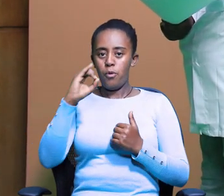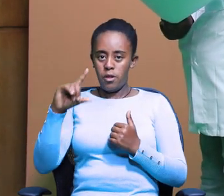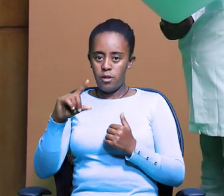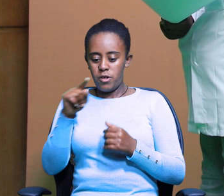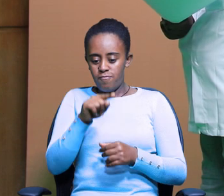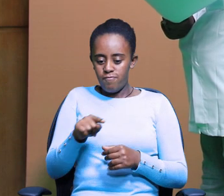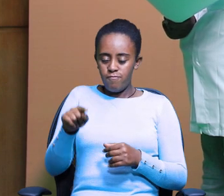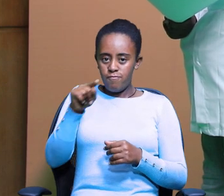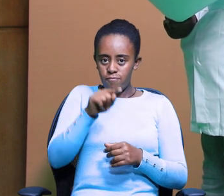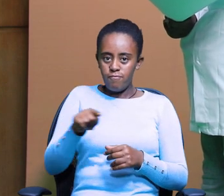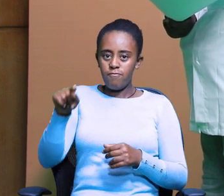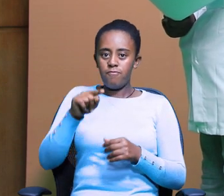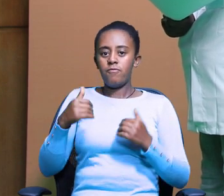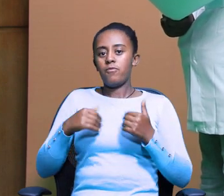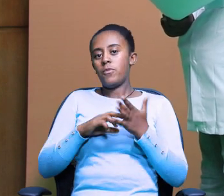Solenoid